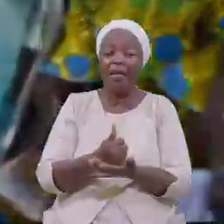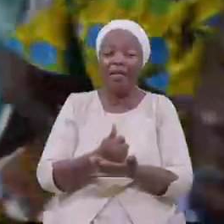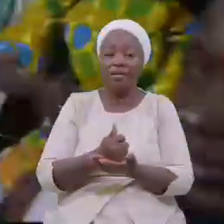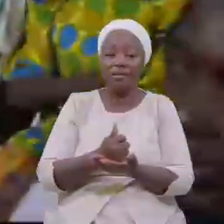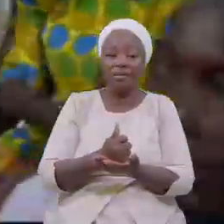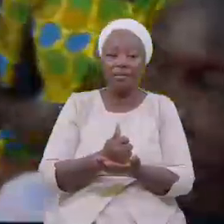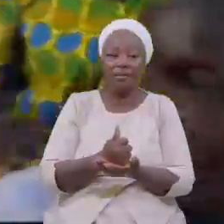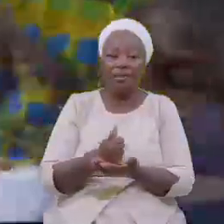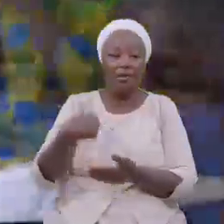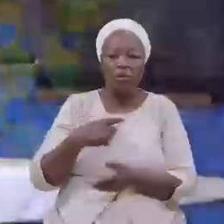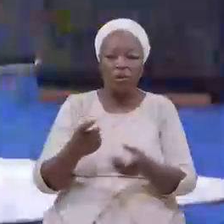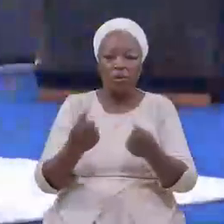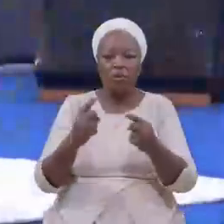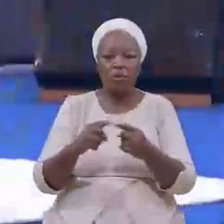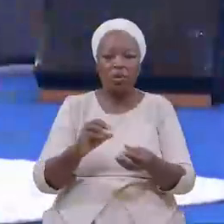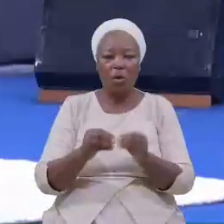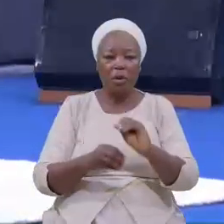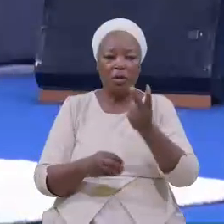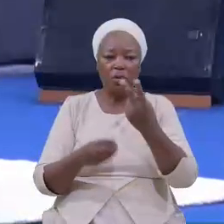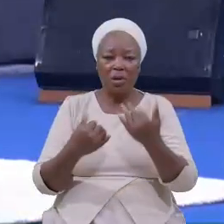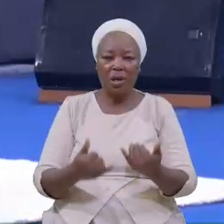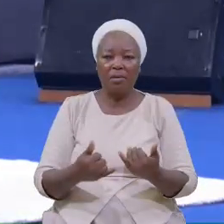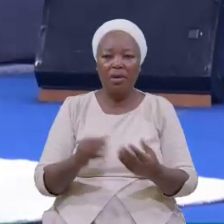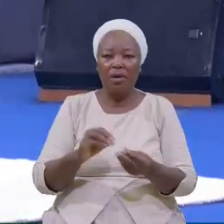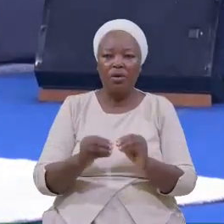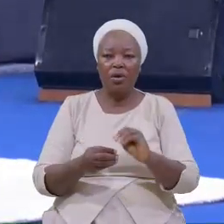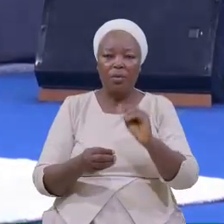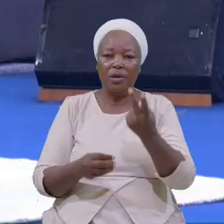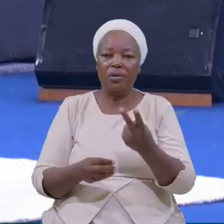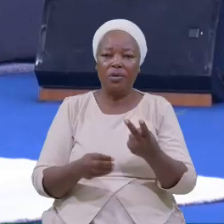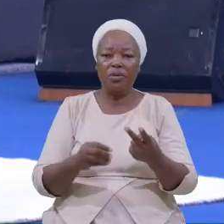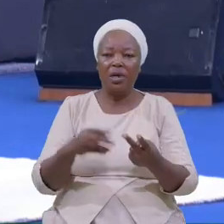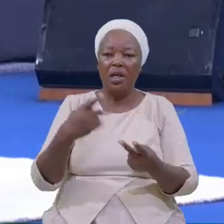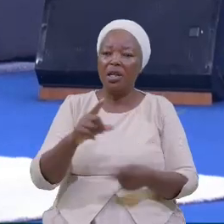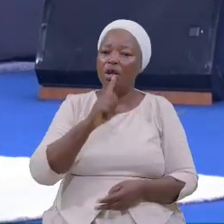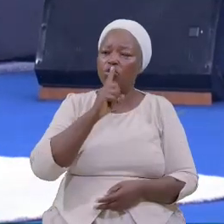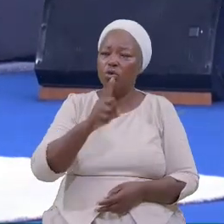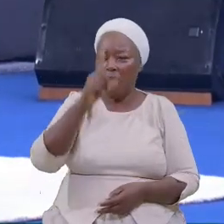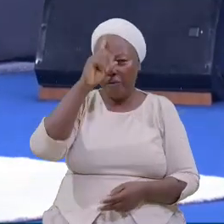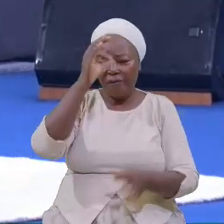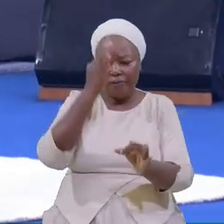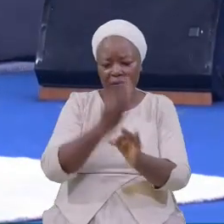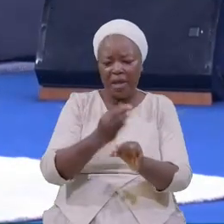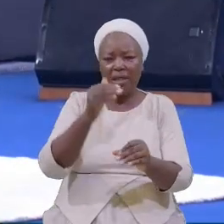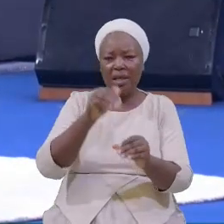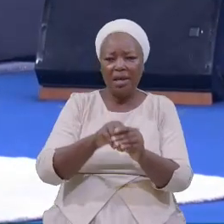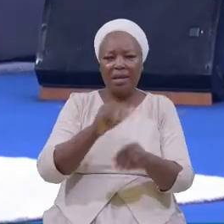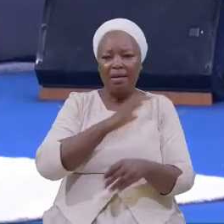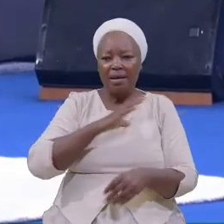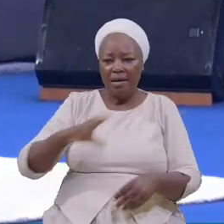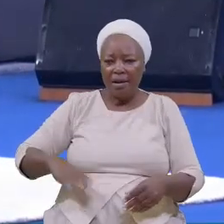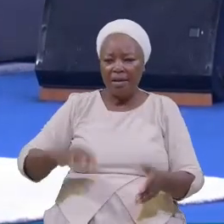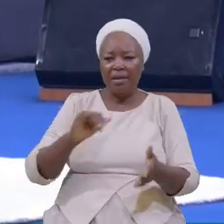We're coming to number two now. Number two, the sure faith in Christ, the